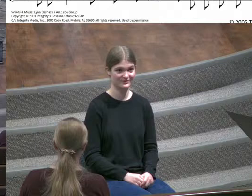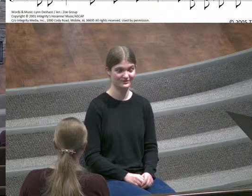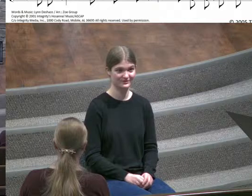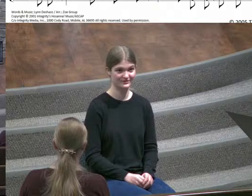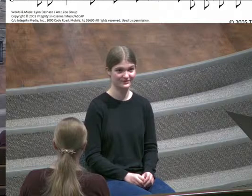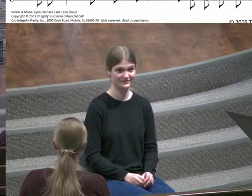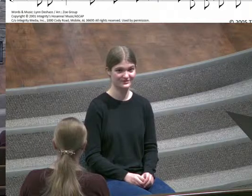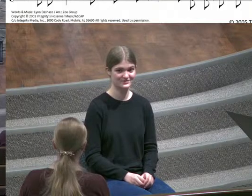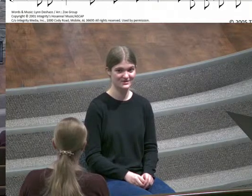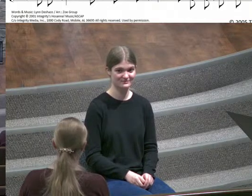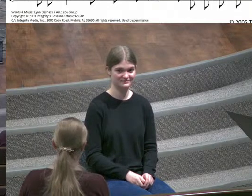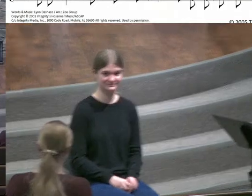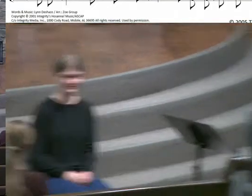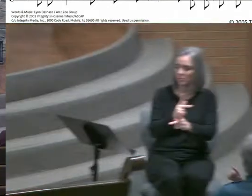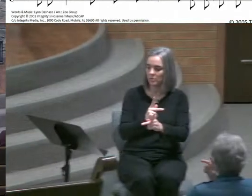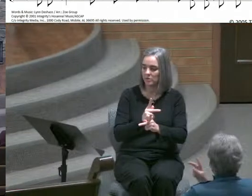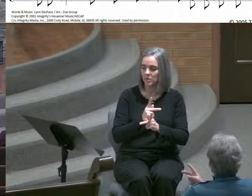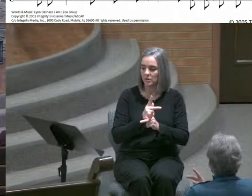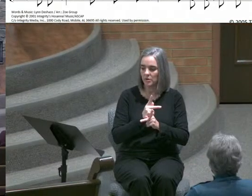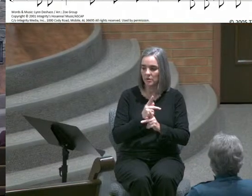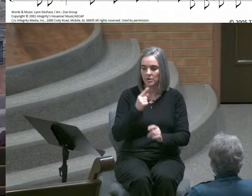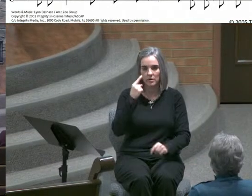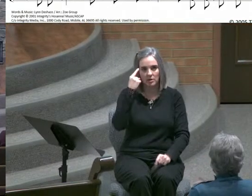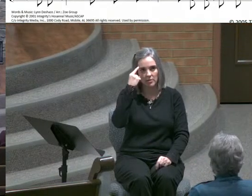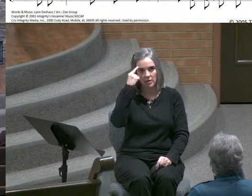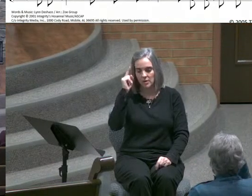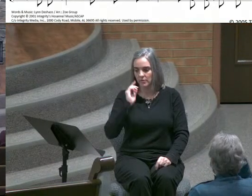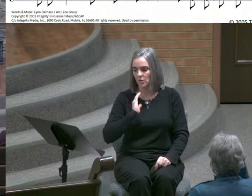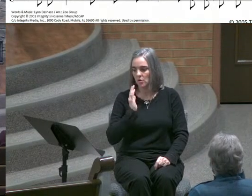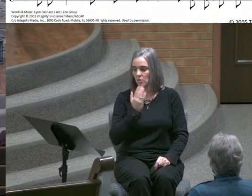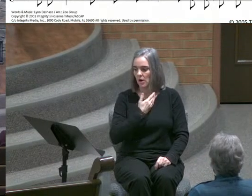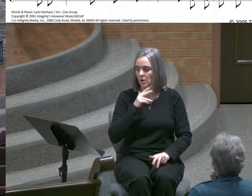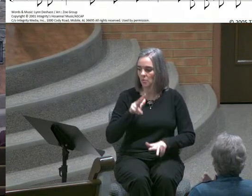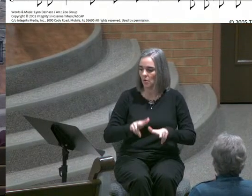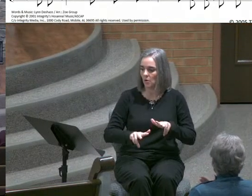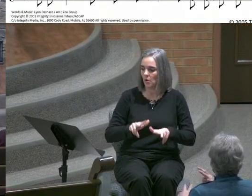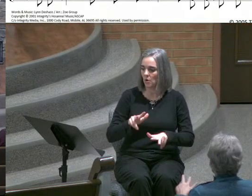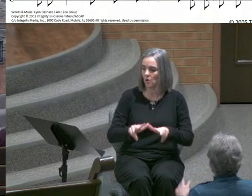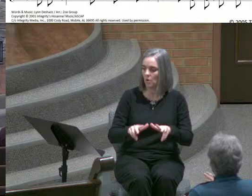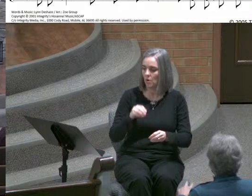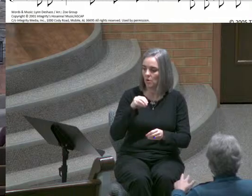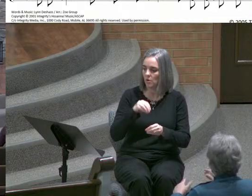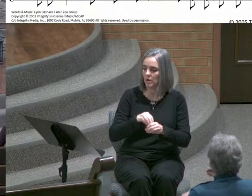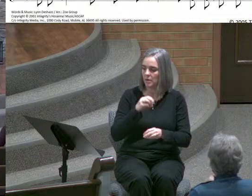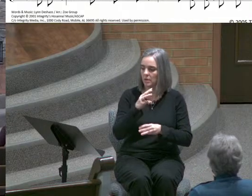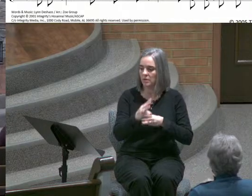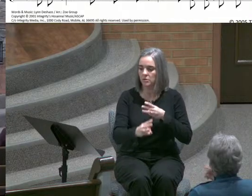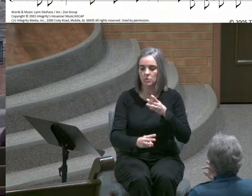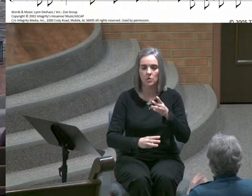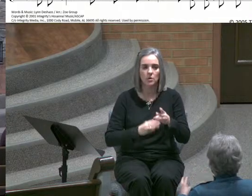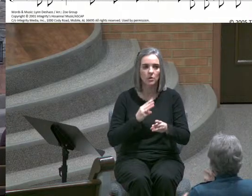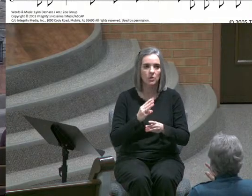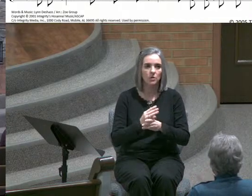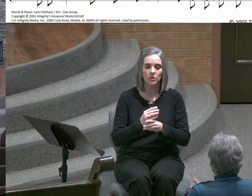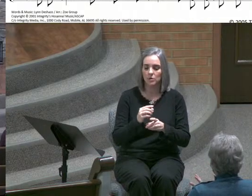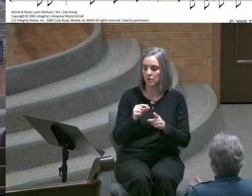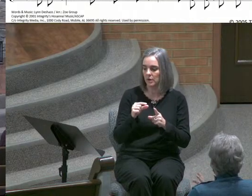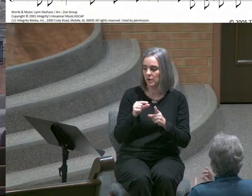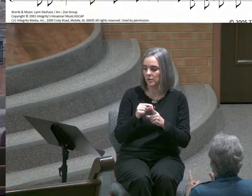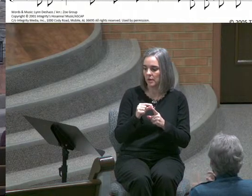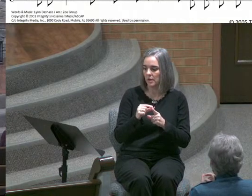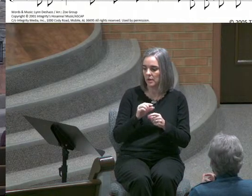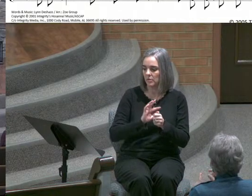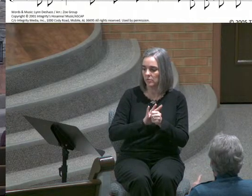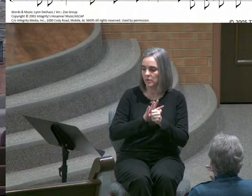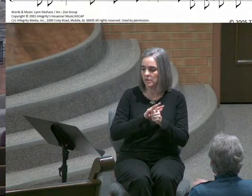Holy words are preserved for our walk in this